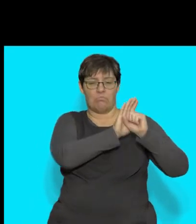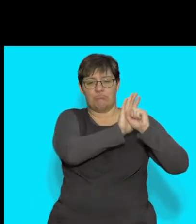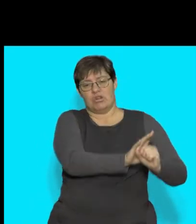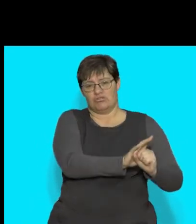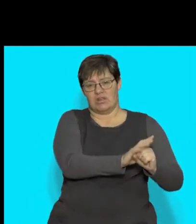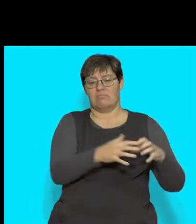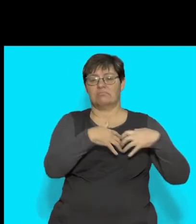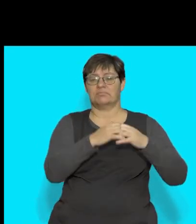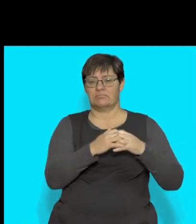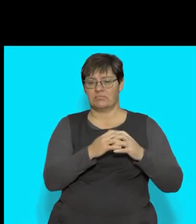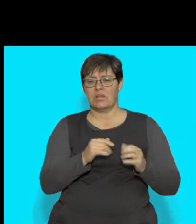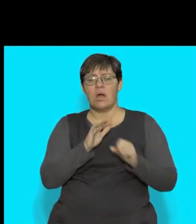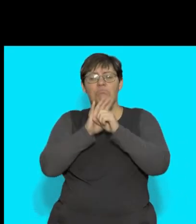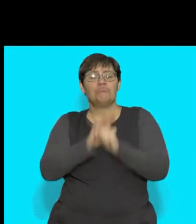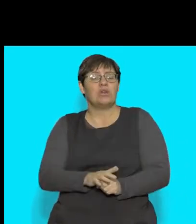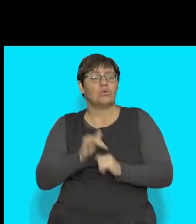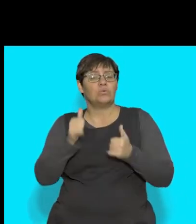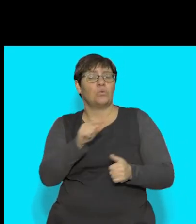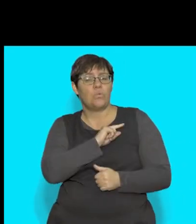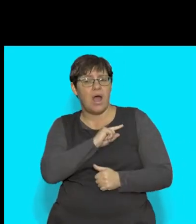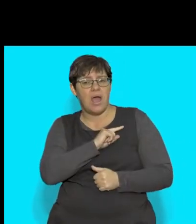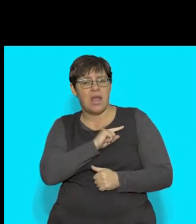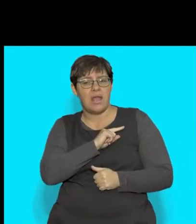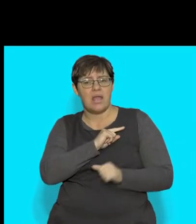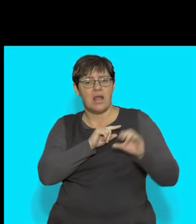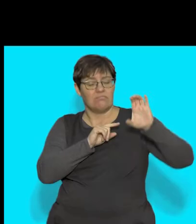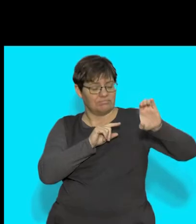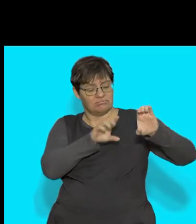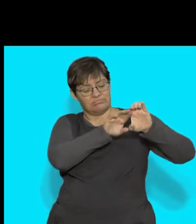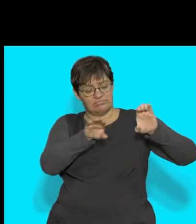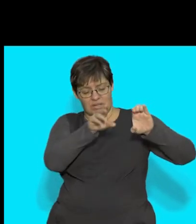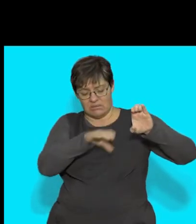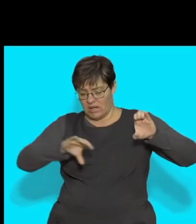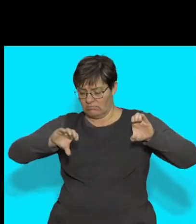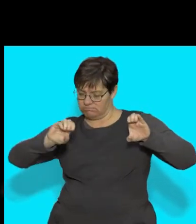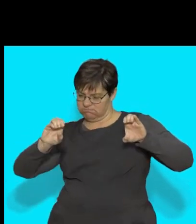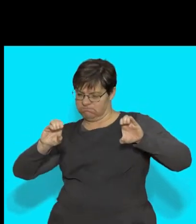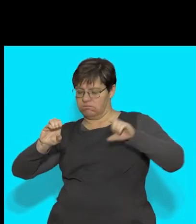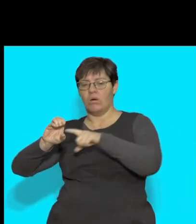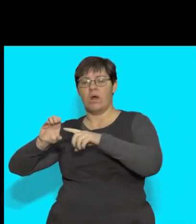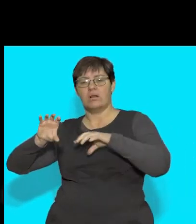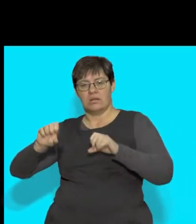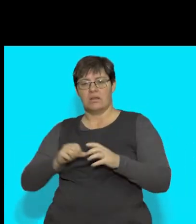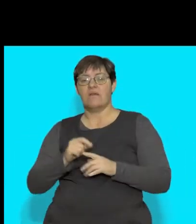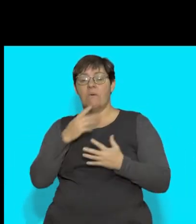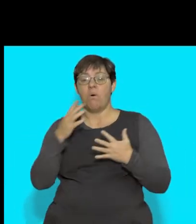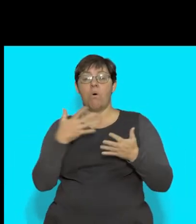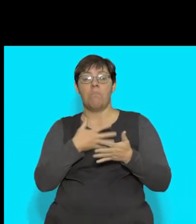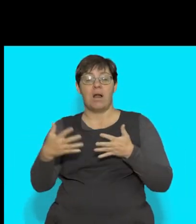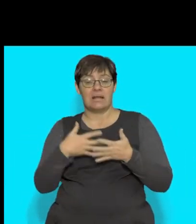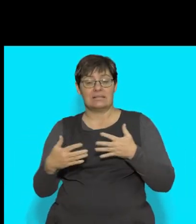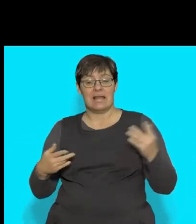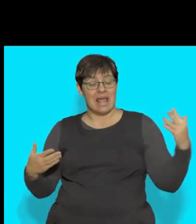pressure. So why is pressure good? It creates squeezing. Now have a look. If more